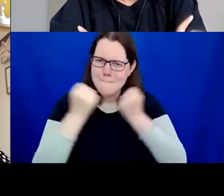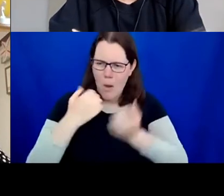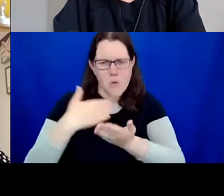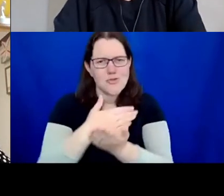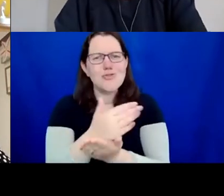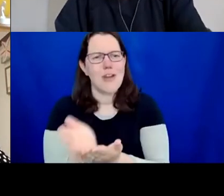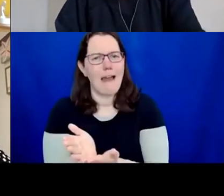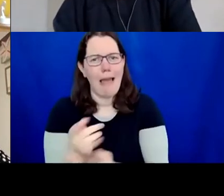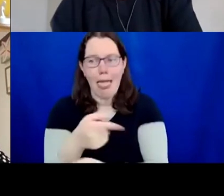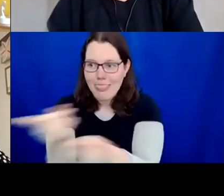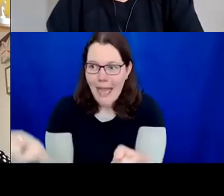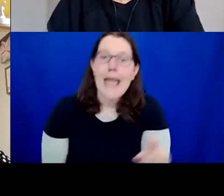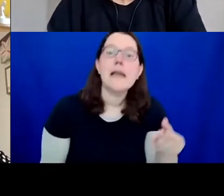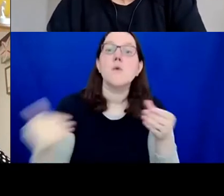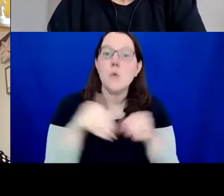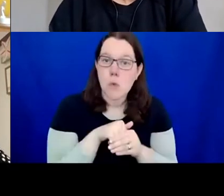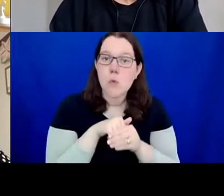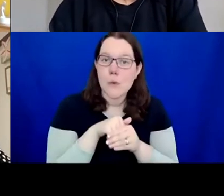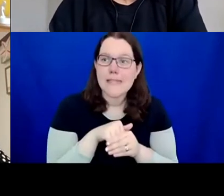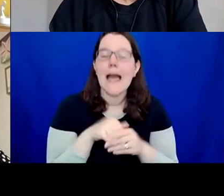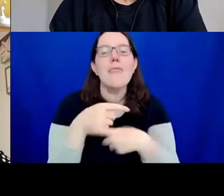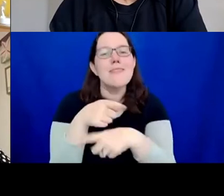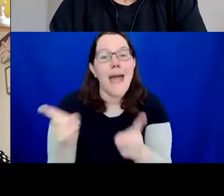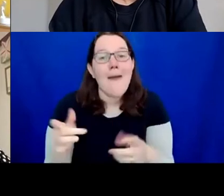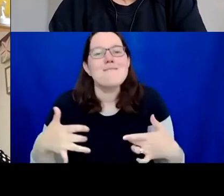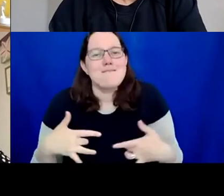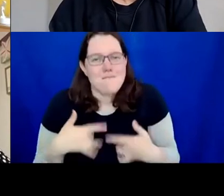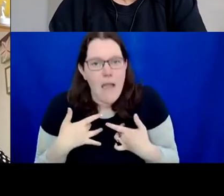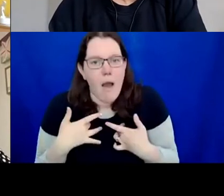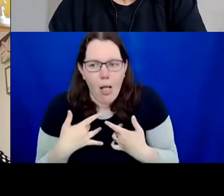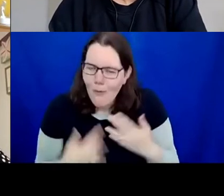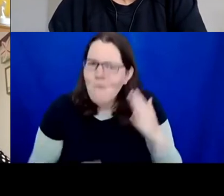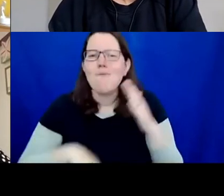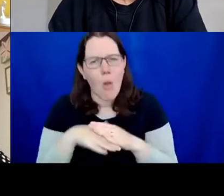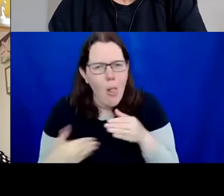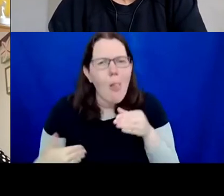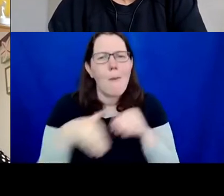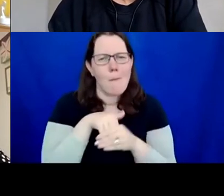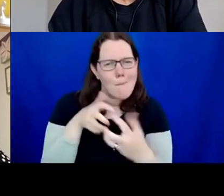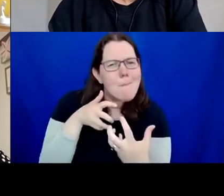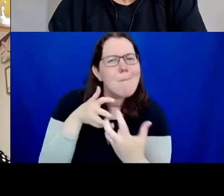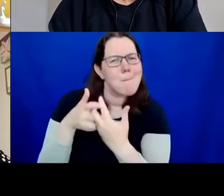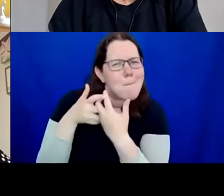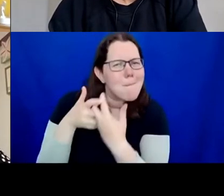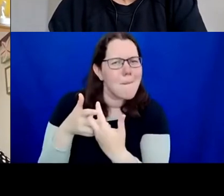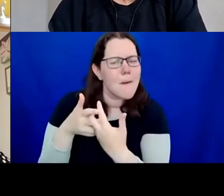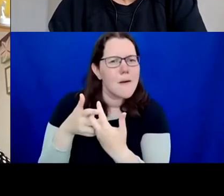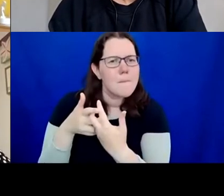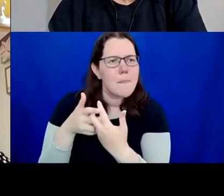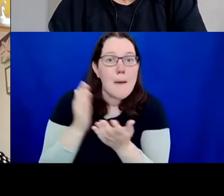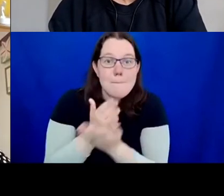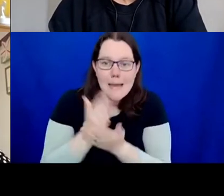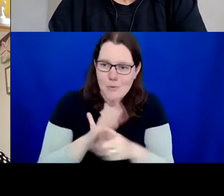organization, but feels included and has that autonomy to embed that culture of